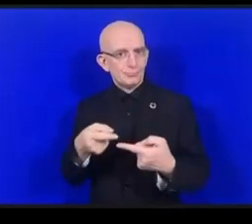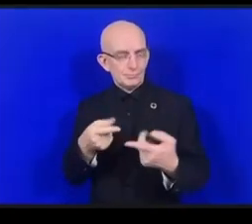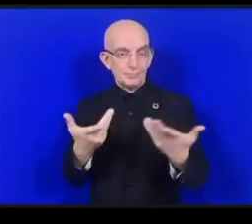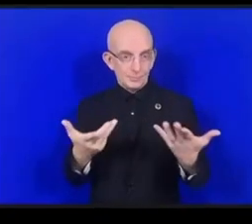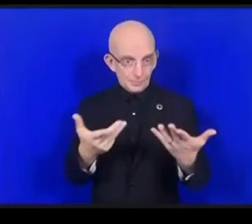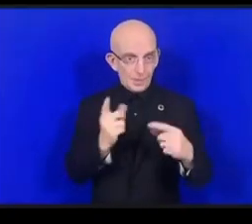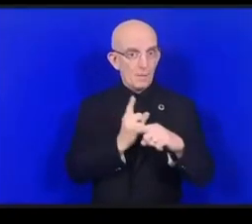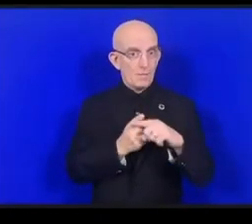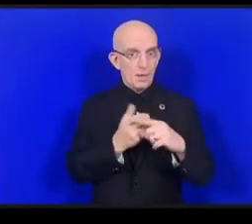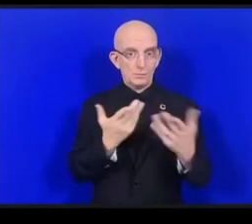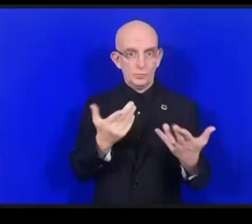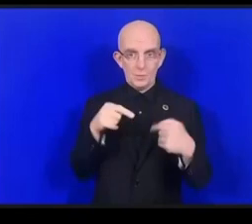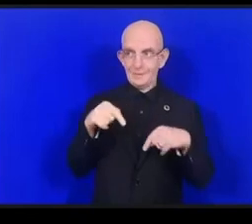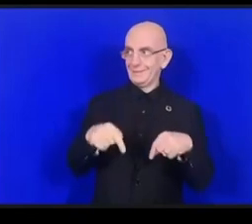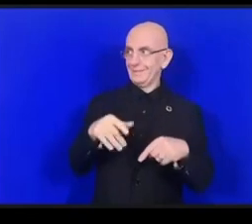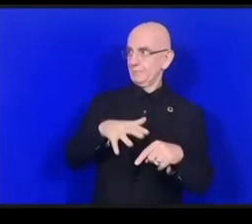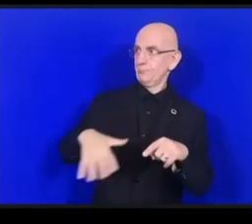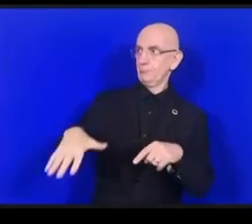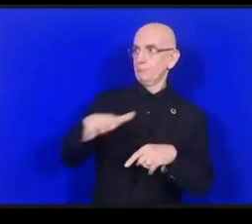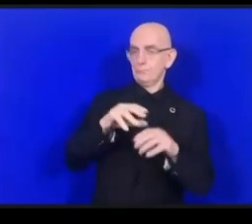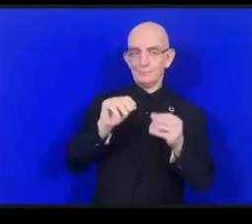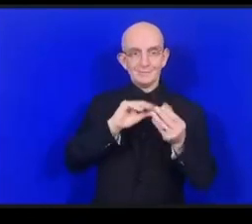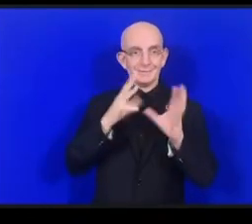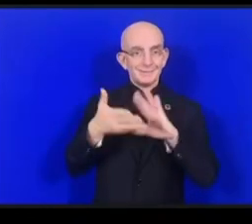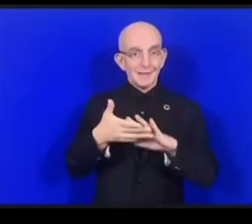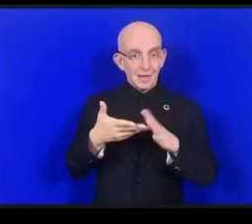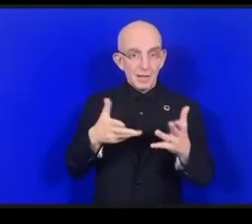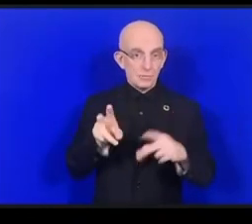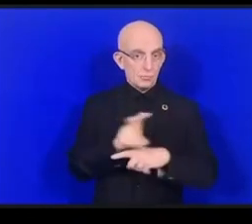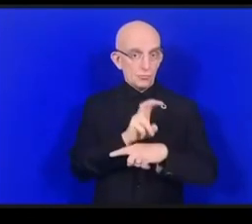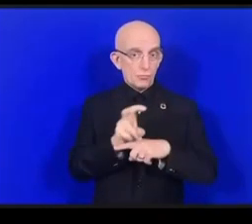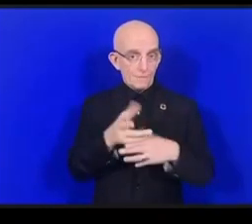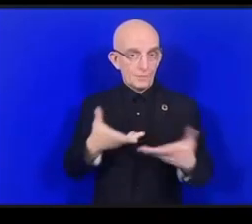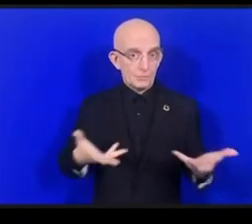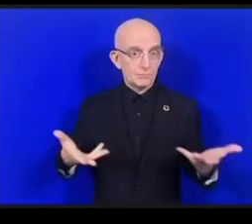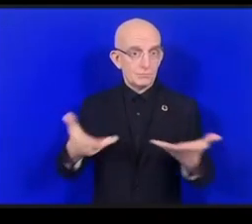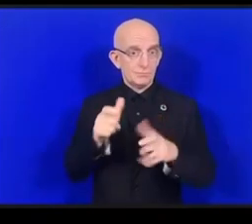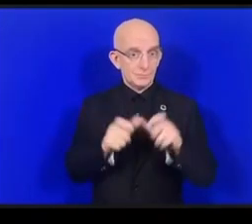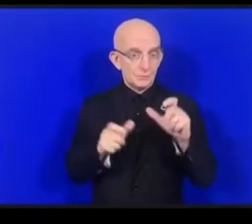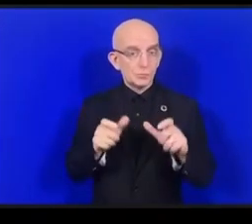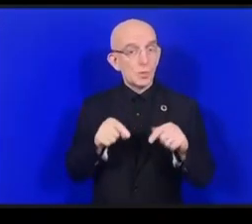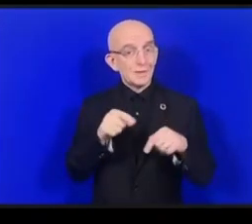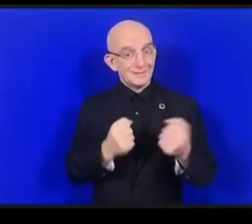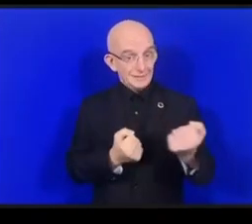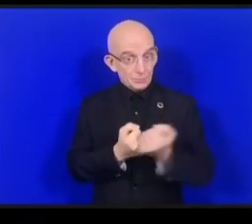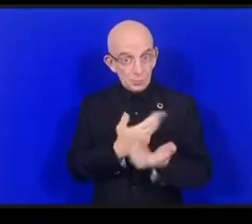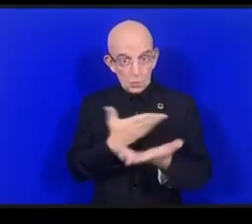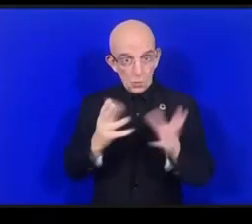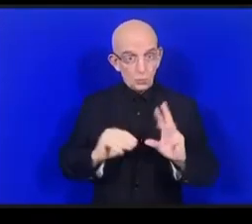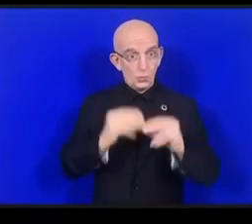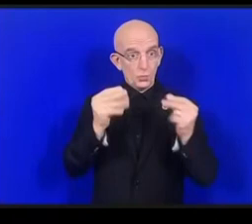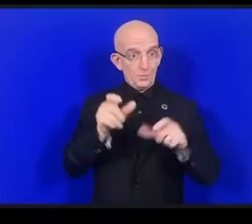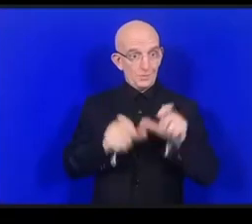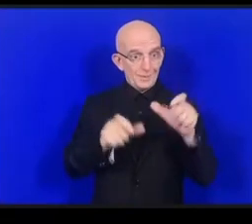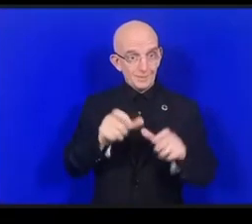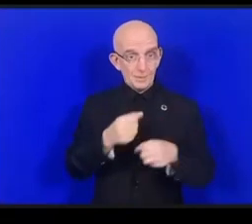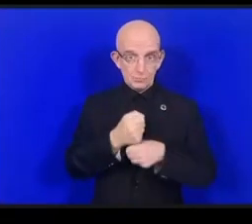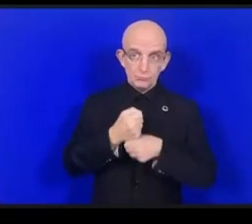supporting the young people and representing our voices in the community is very